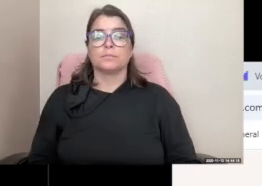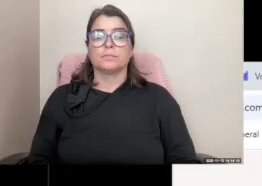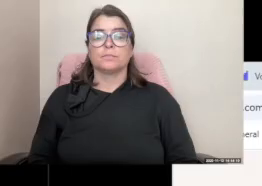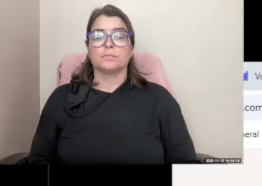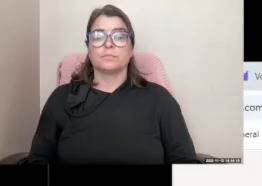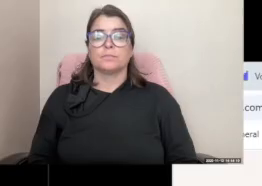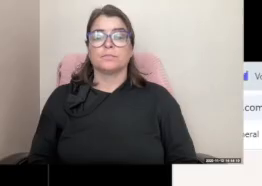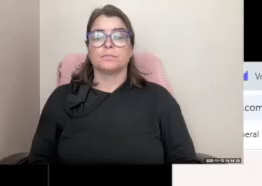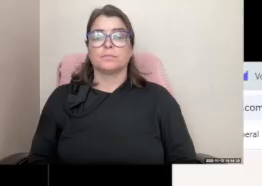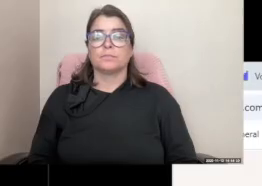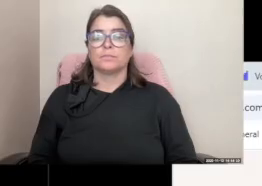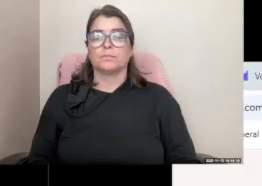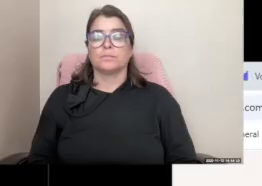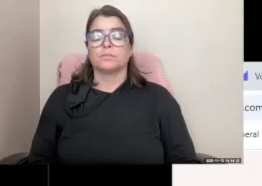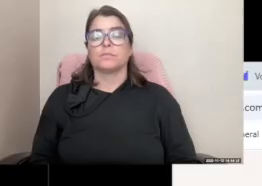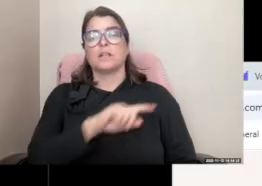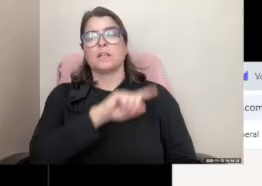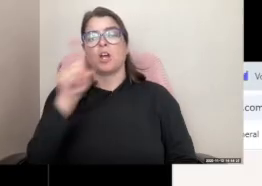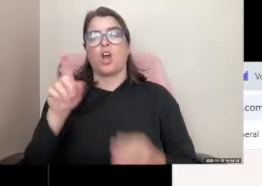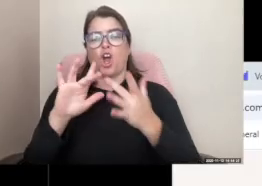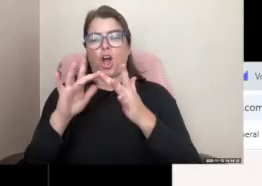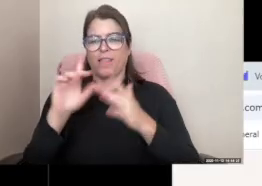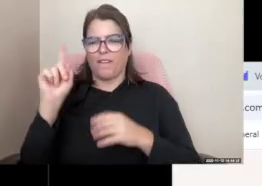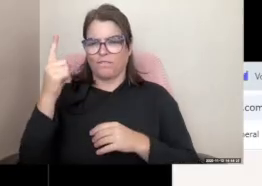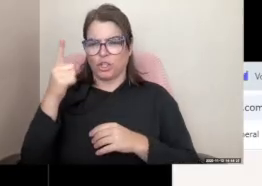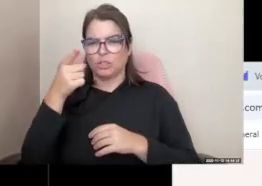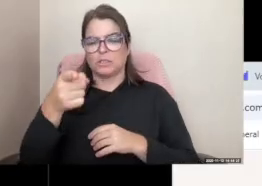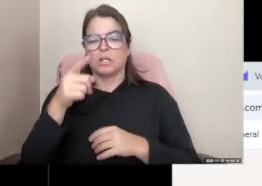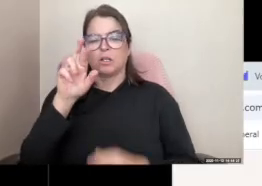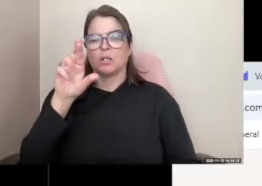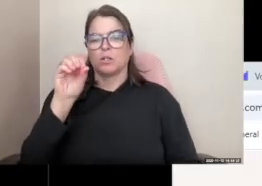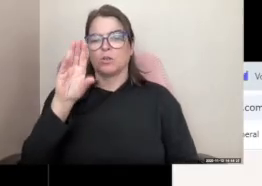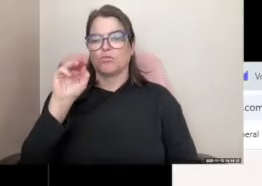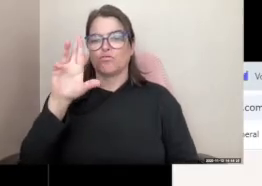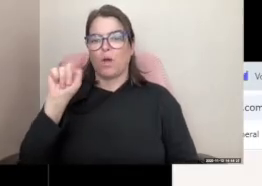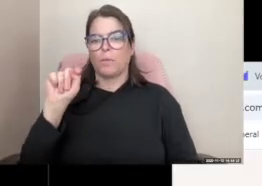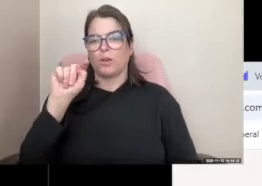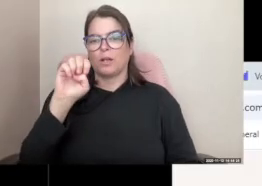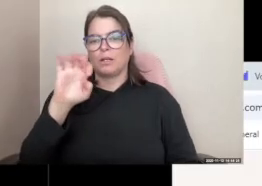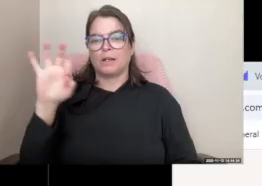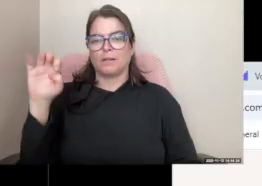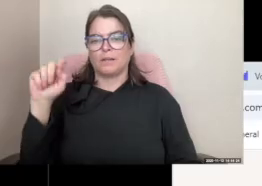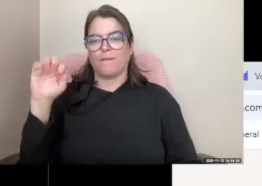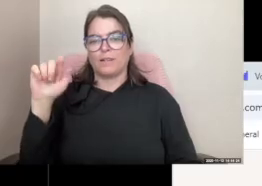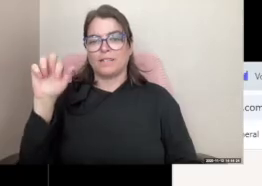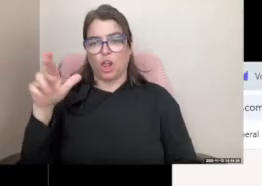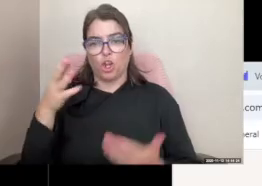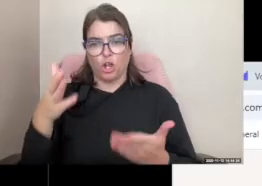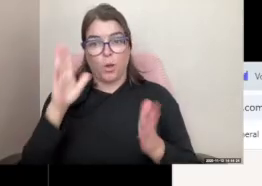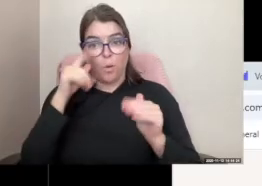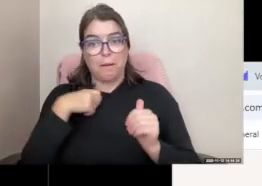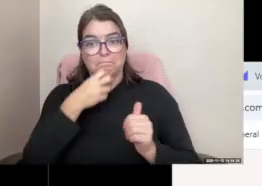Okay. So at this time, if you want to share why you voted the way that you did.